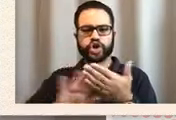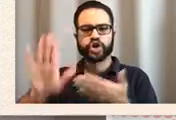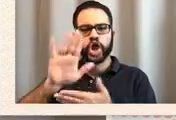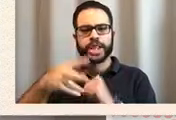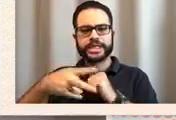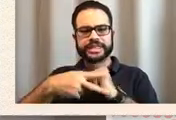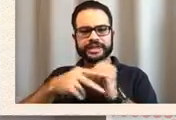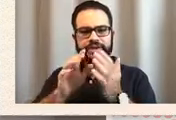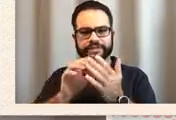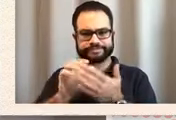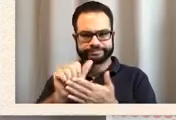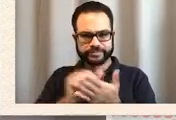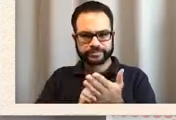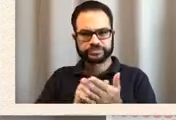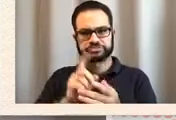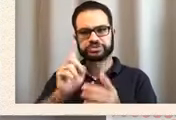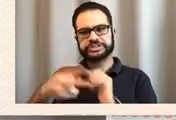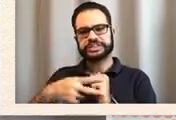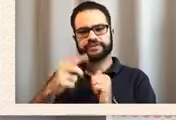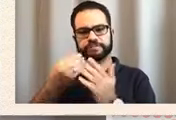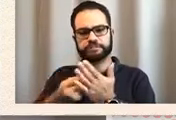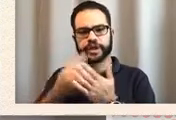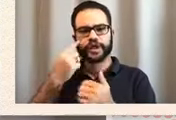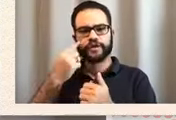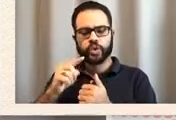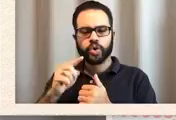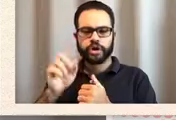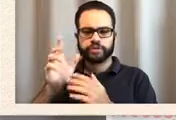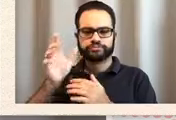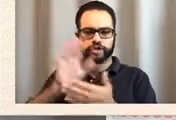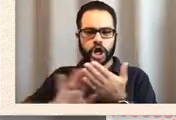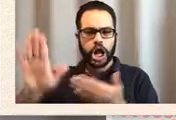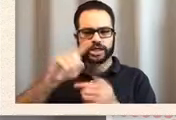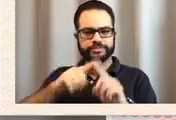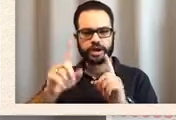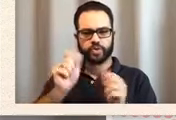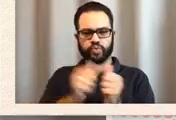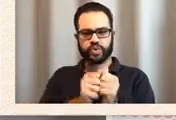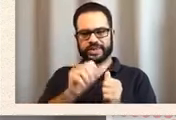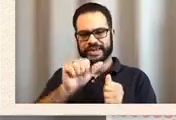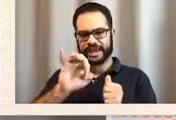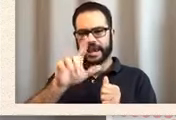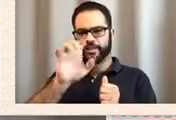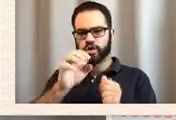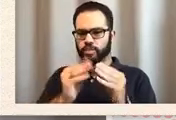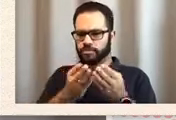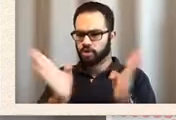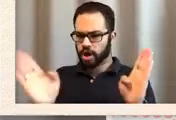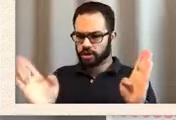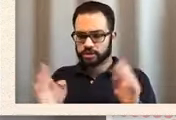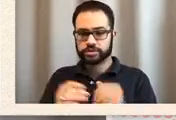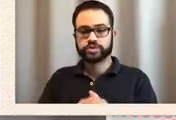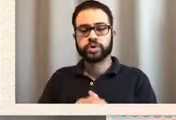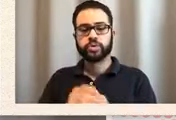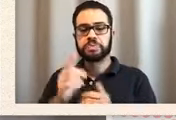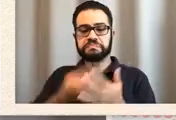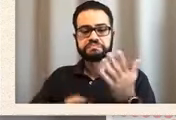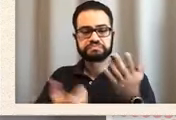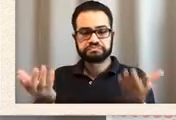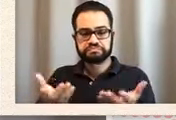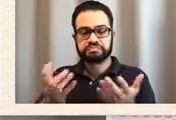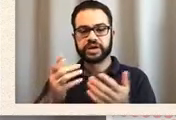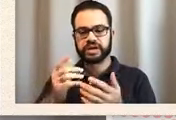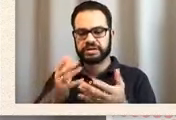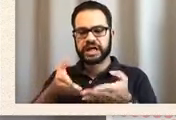higher education, but with an Able account, it's much broader than that. And so what the Able Act did was it allowed states to set up these